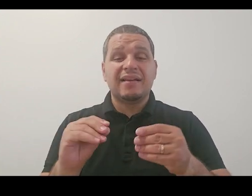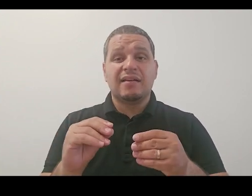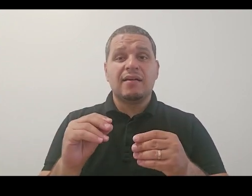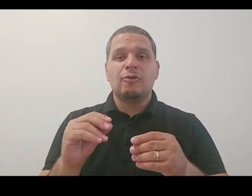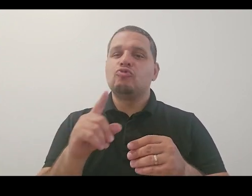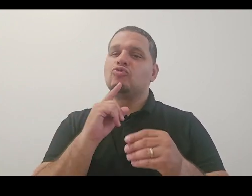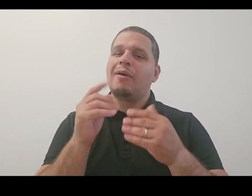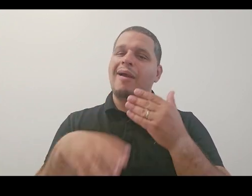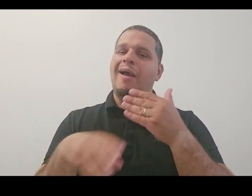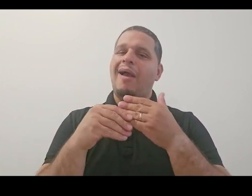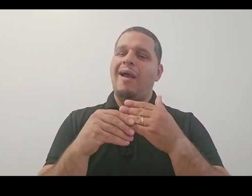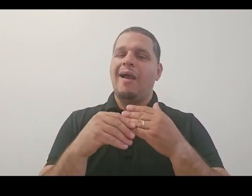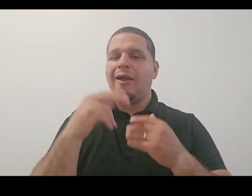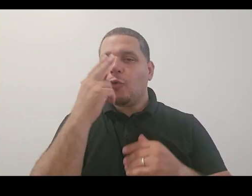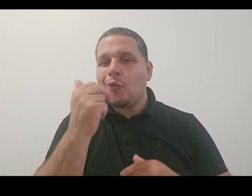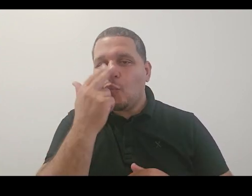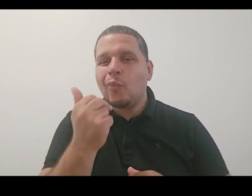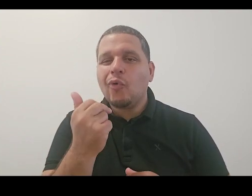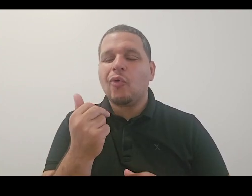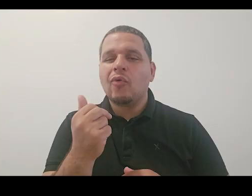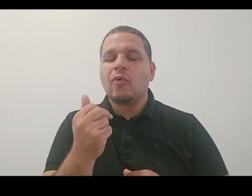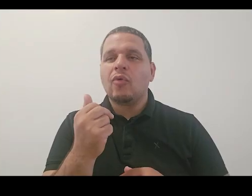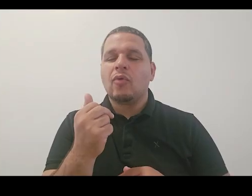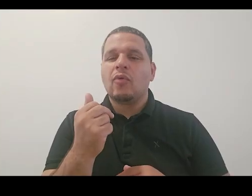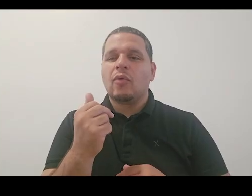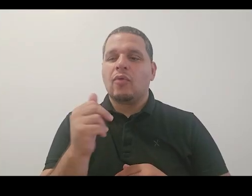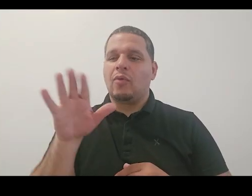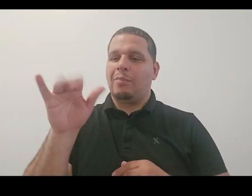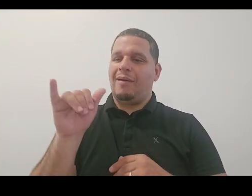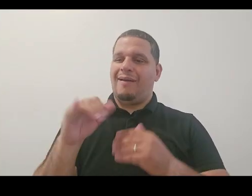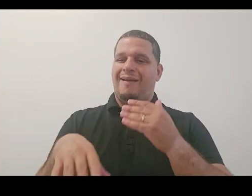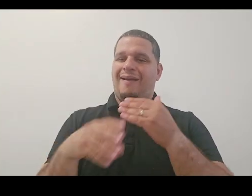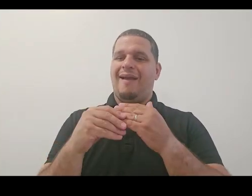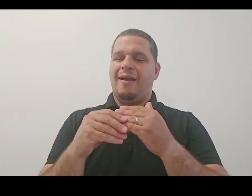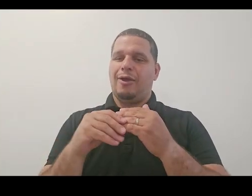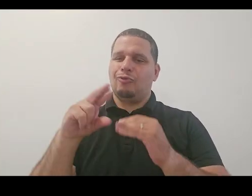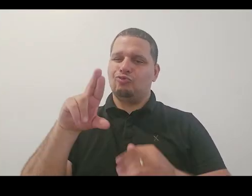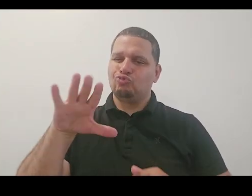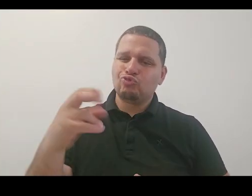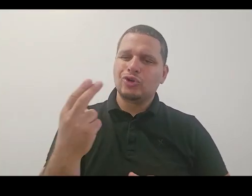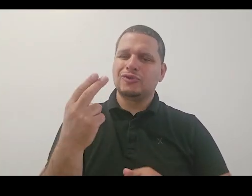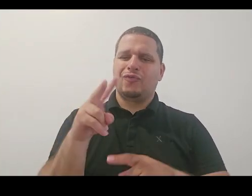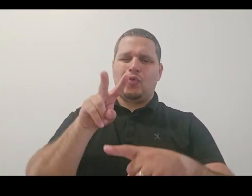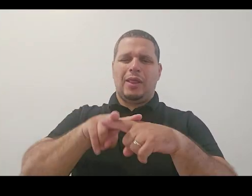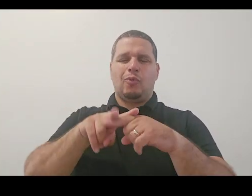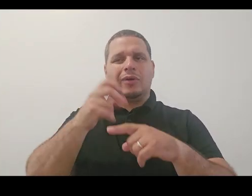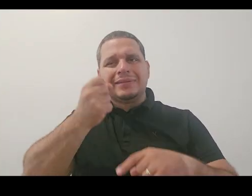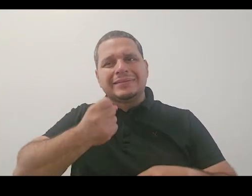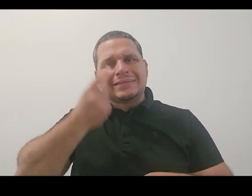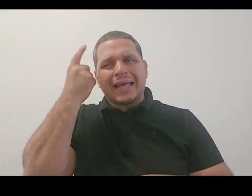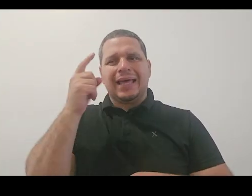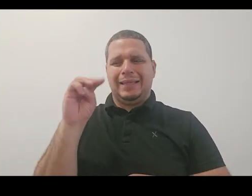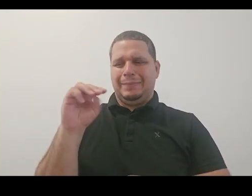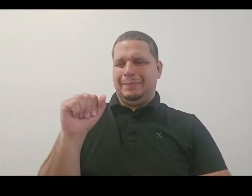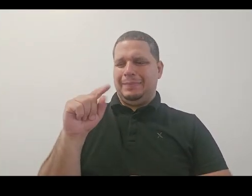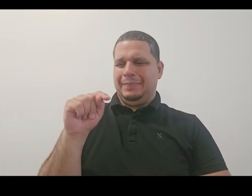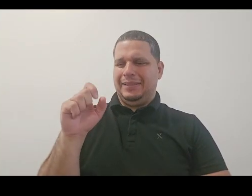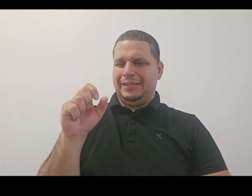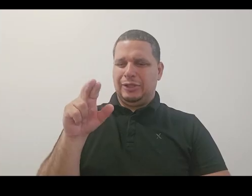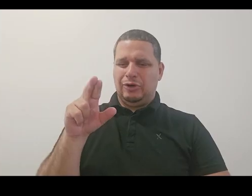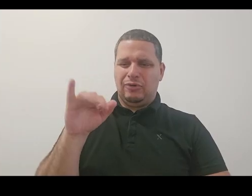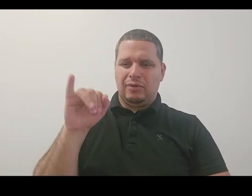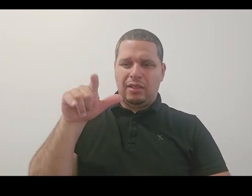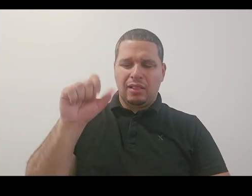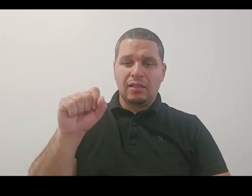bit of humor while also adding a rich vocabulary of just understanding materials and the inherent tangible